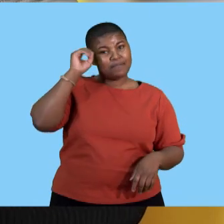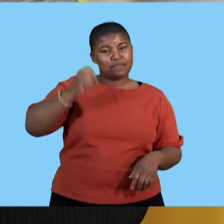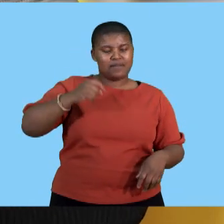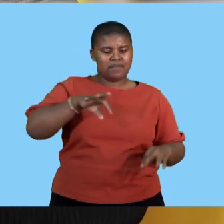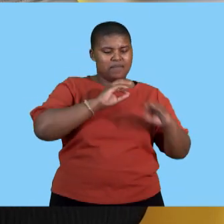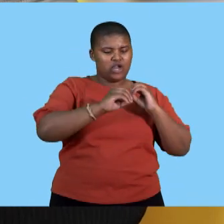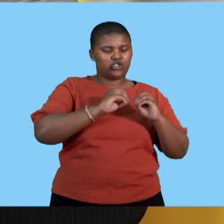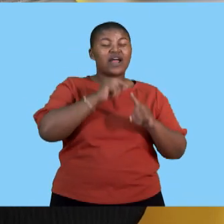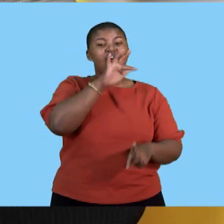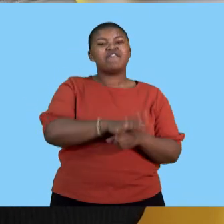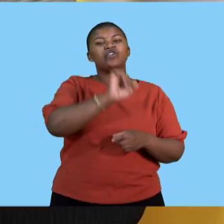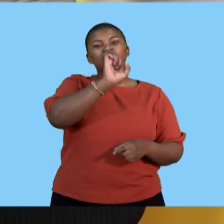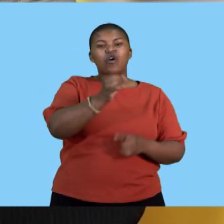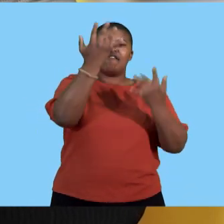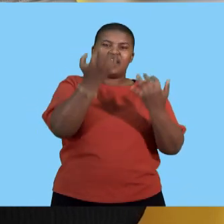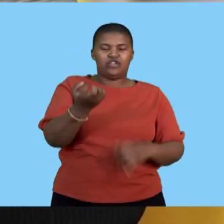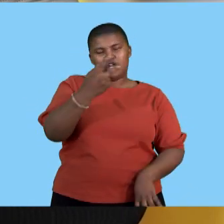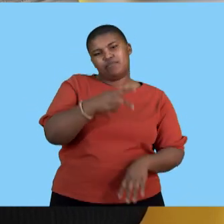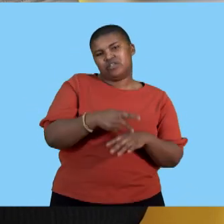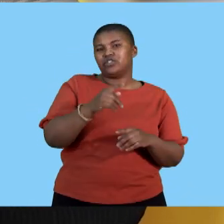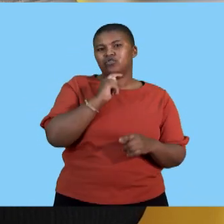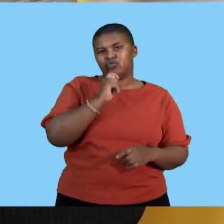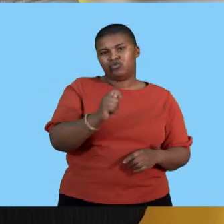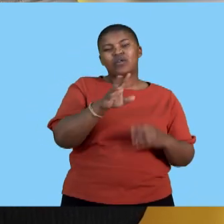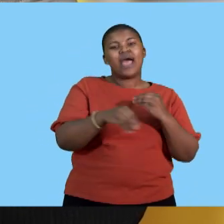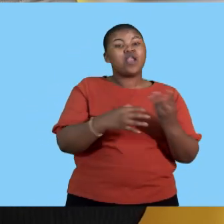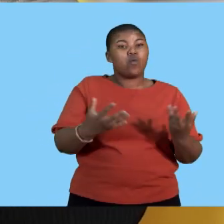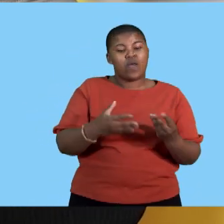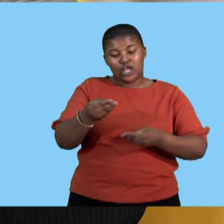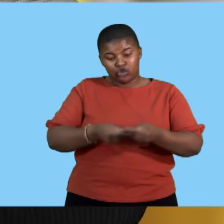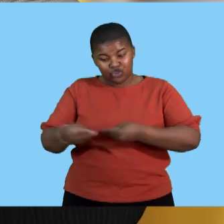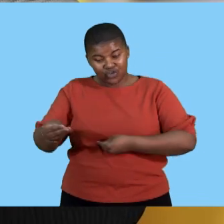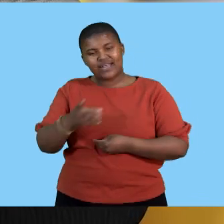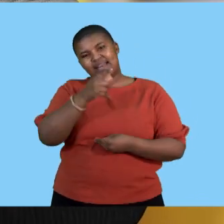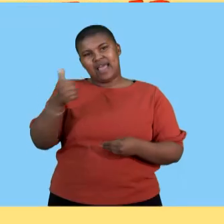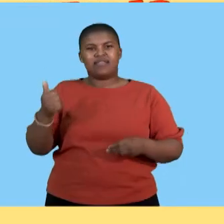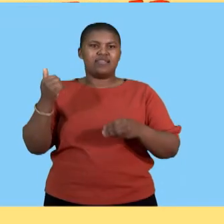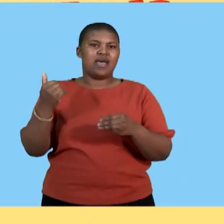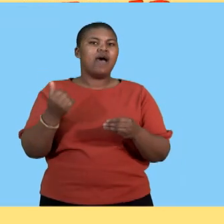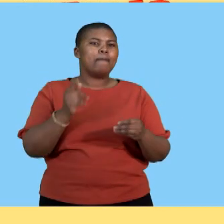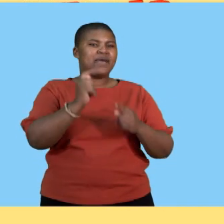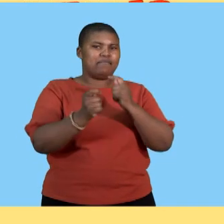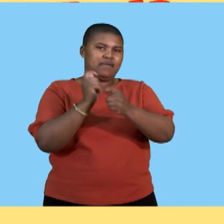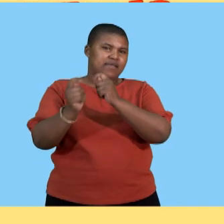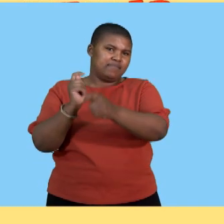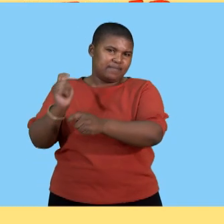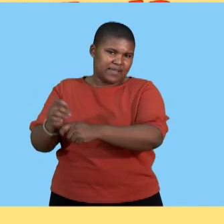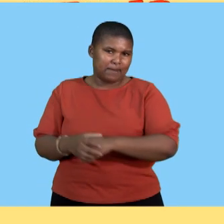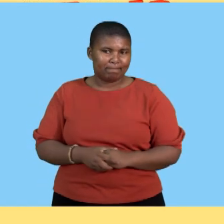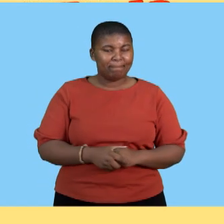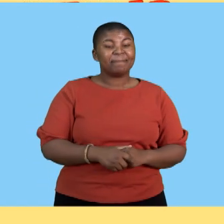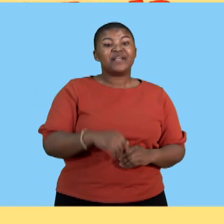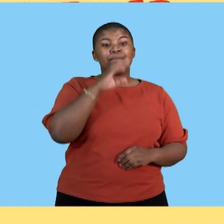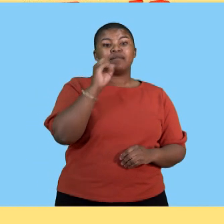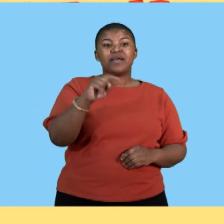adjustment also affects your statement of financial position, and it goes to trade and other payables. In trade and other payables, you bring it